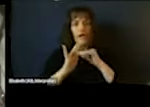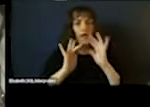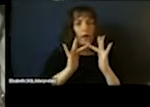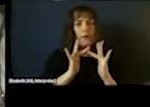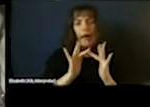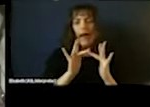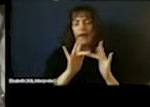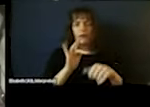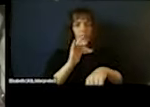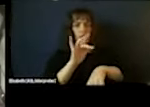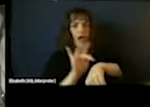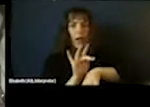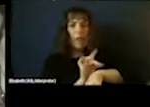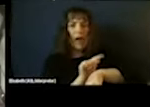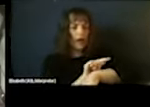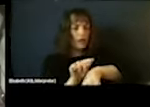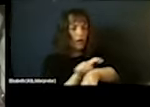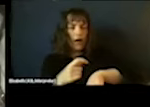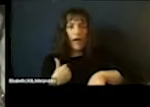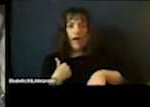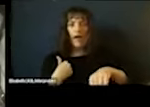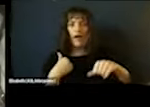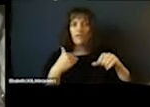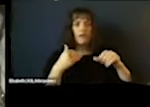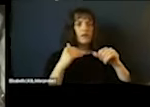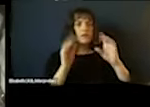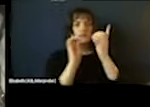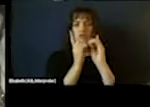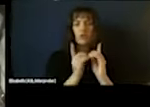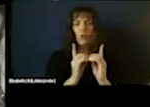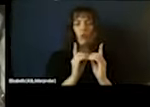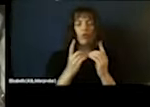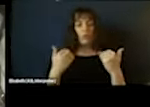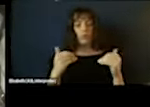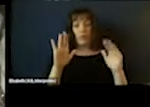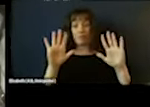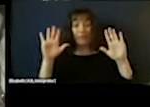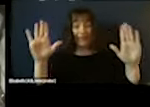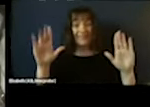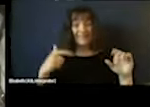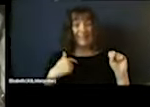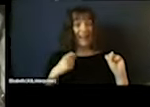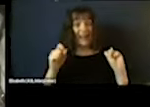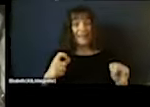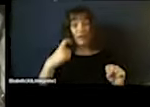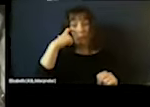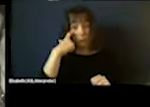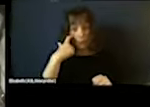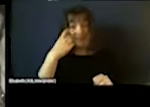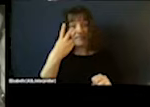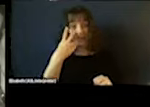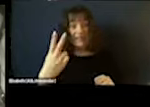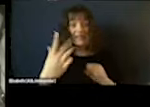wow, that's really interesting, and that's so fortunate I can witness all those technology development. I think most